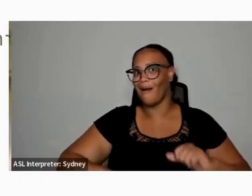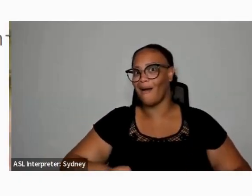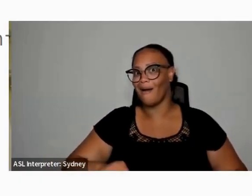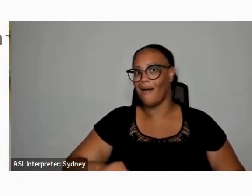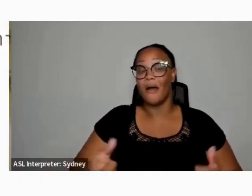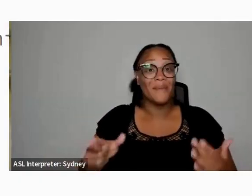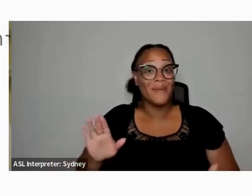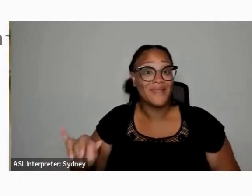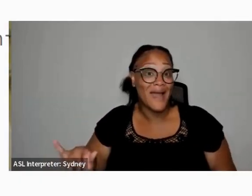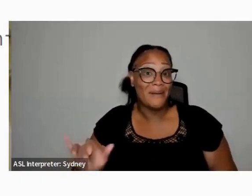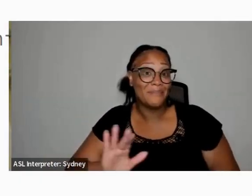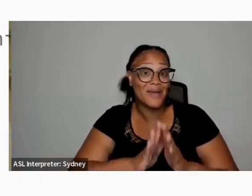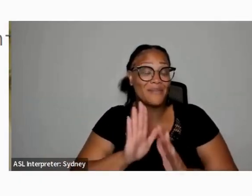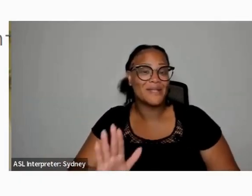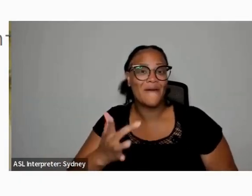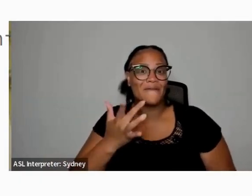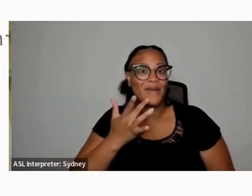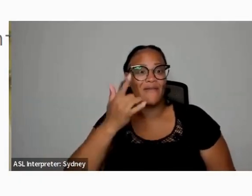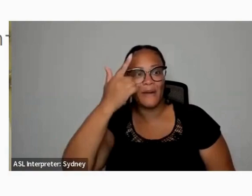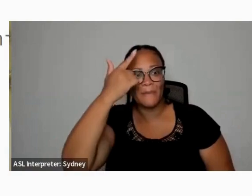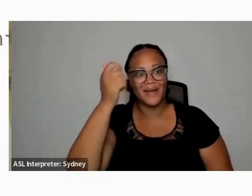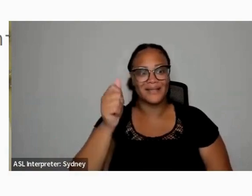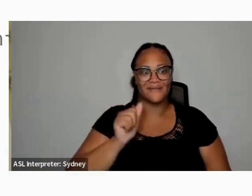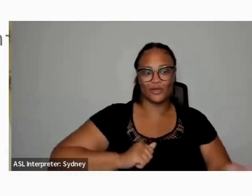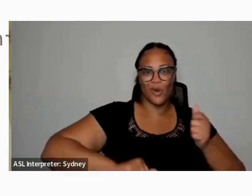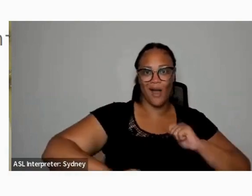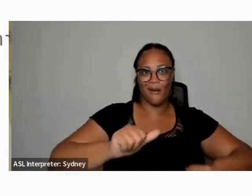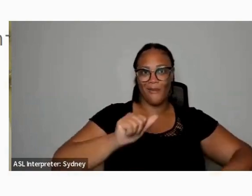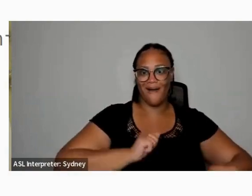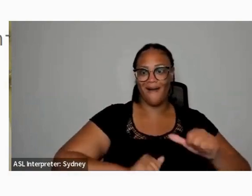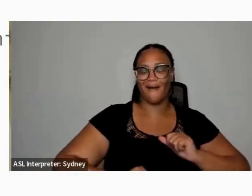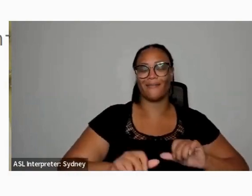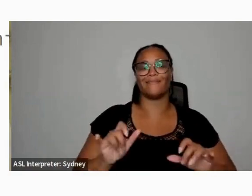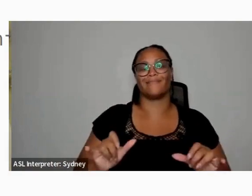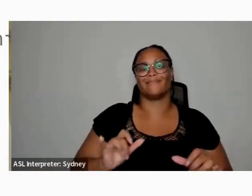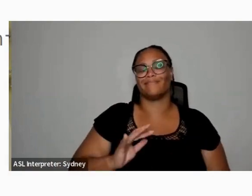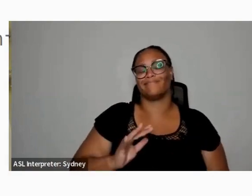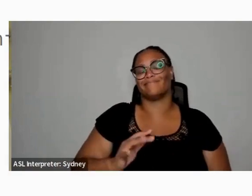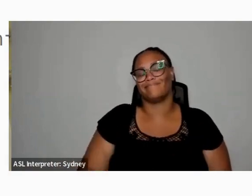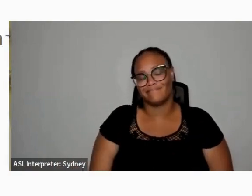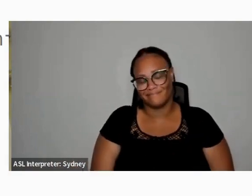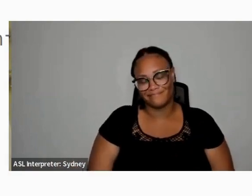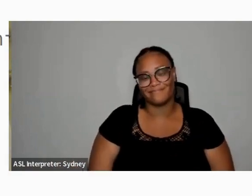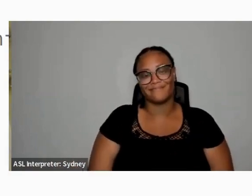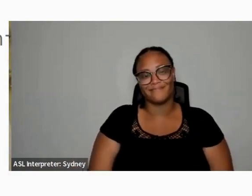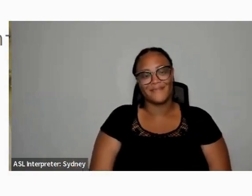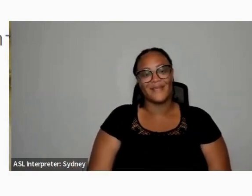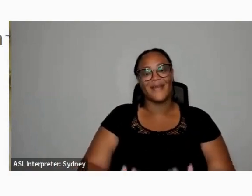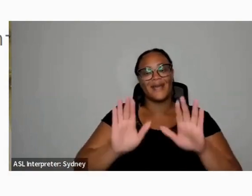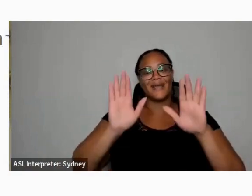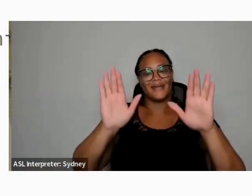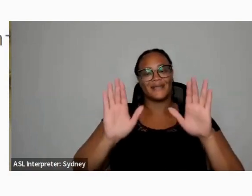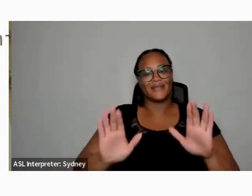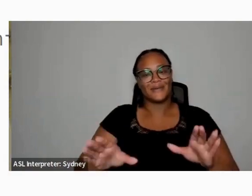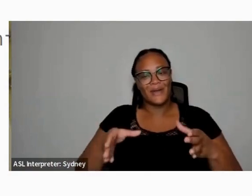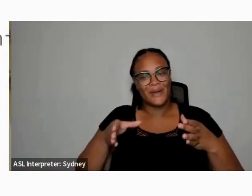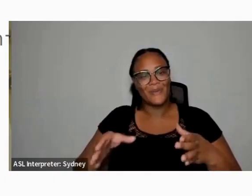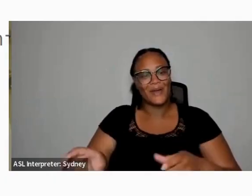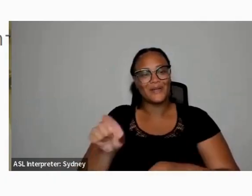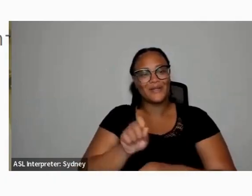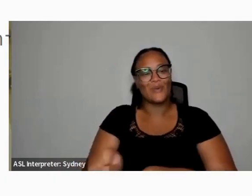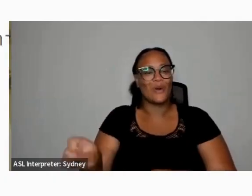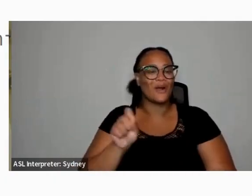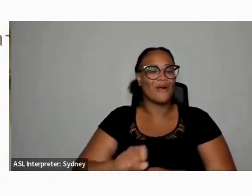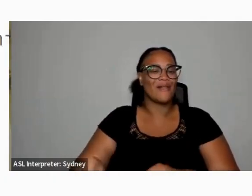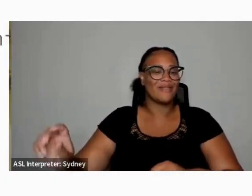lot of drama around it. It's a great way to work on those teaching strategies that we just can't get away from